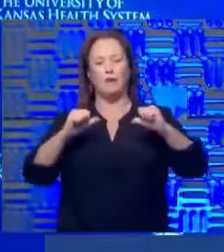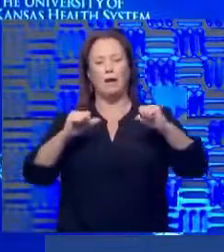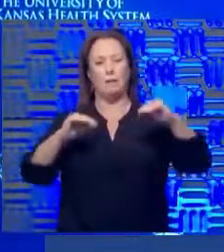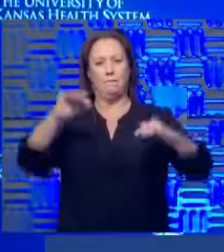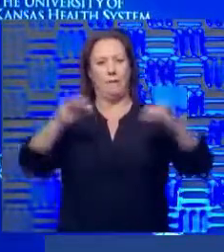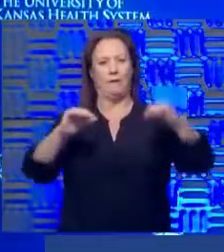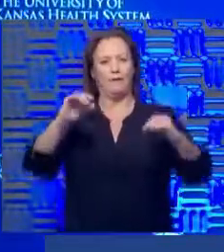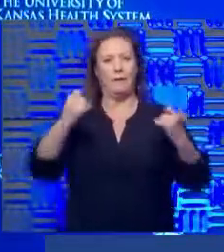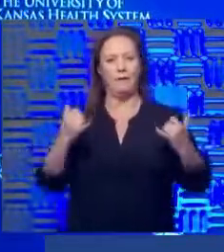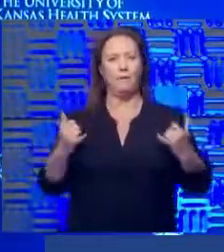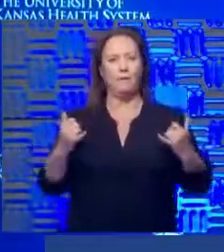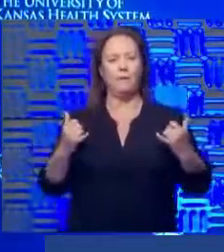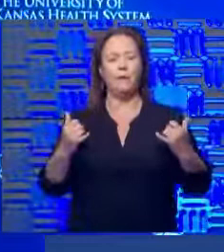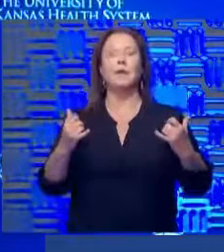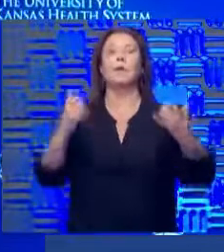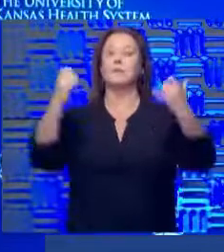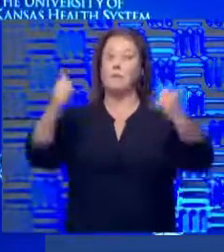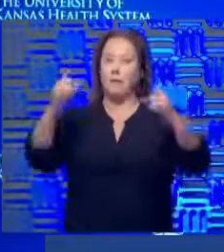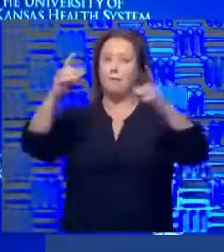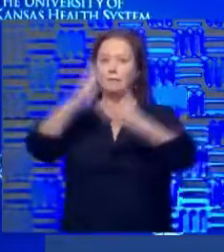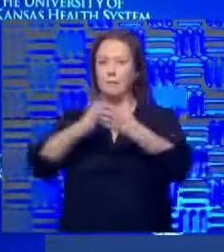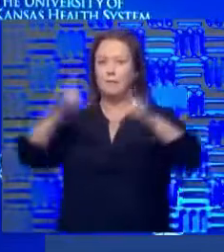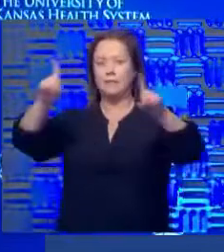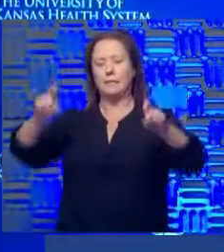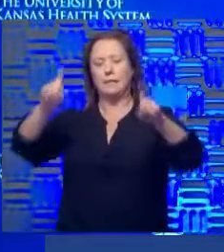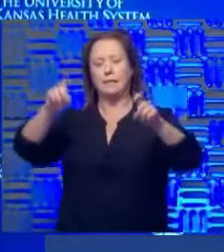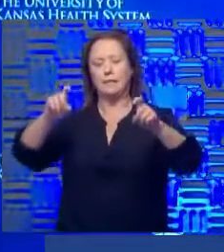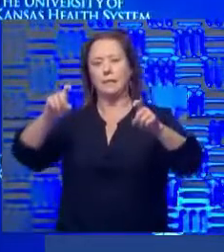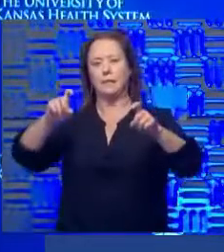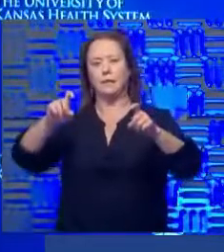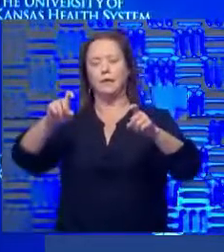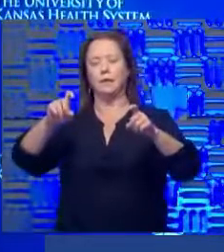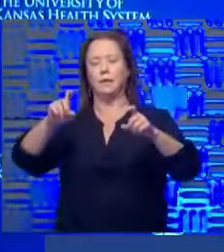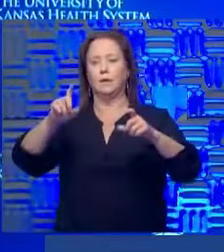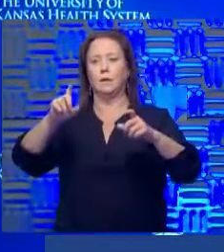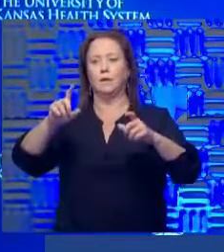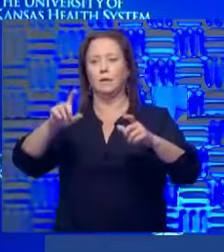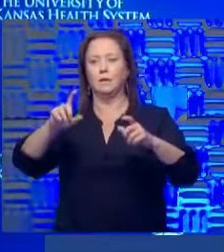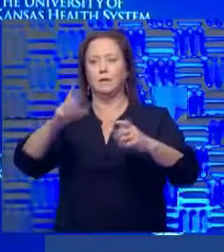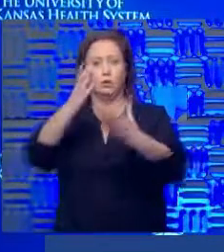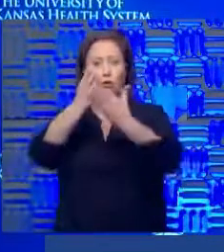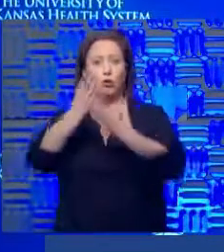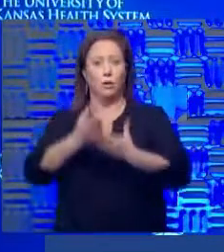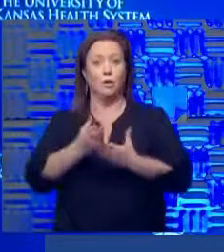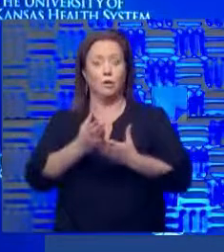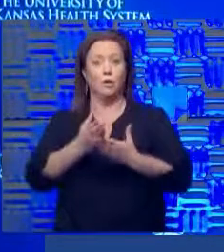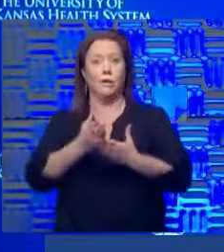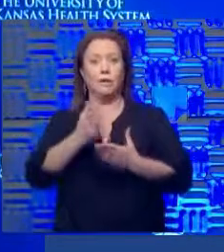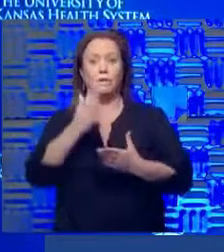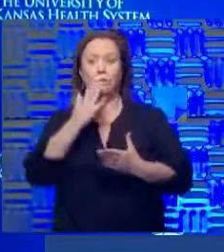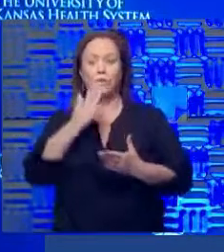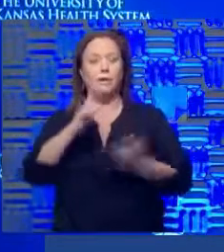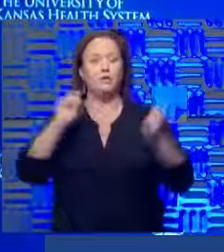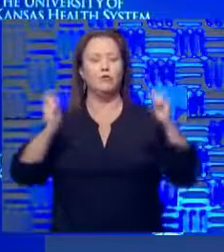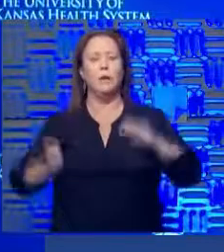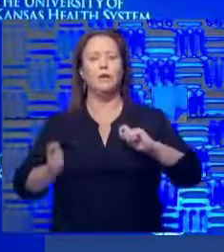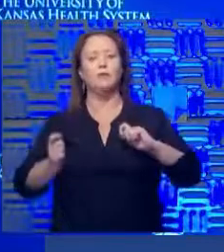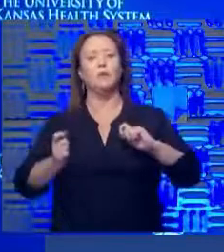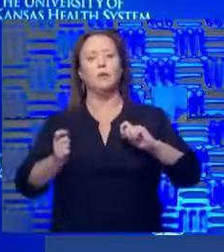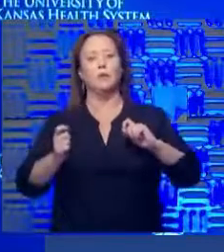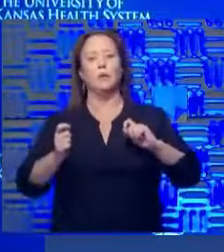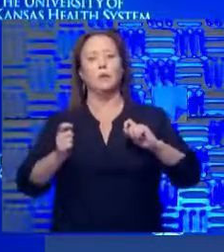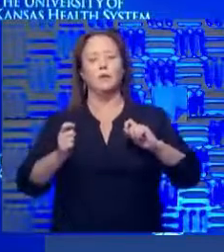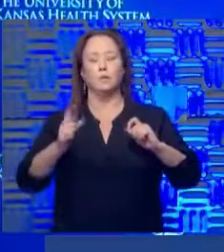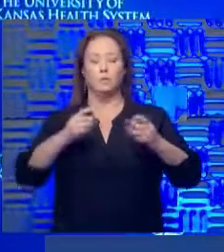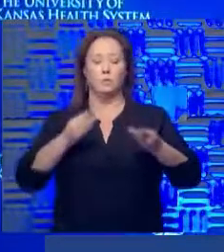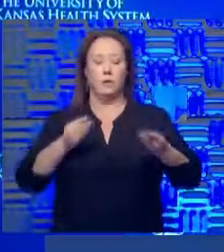In the meantime, there are a couple of the testing methodologies that actually really do look good. And that's going to be a game changer. And at least we hope